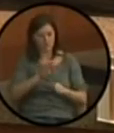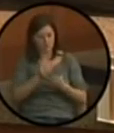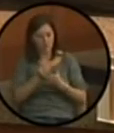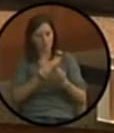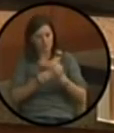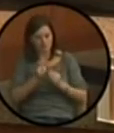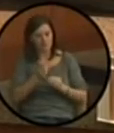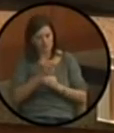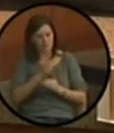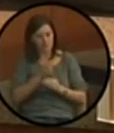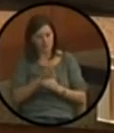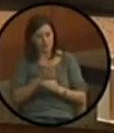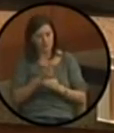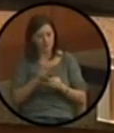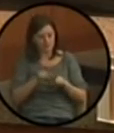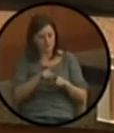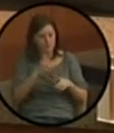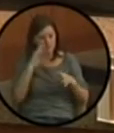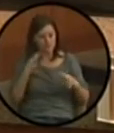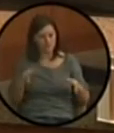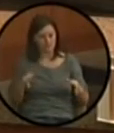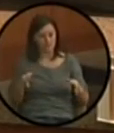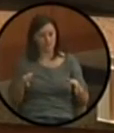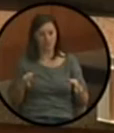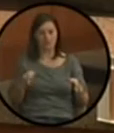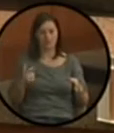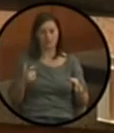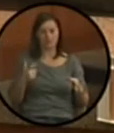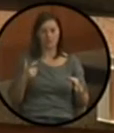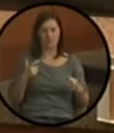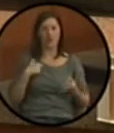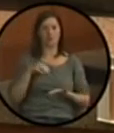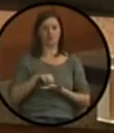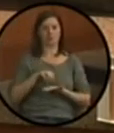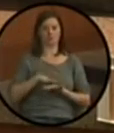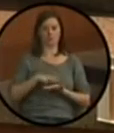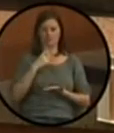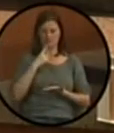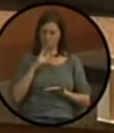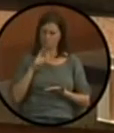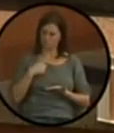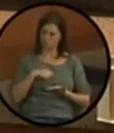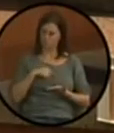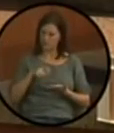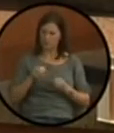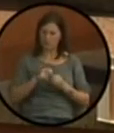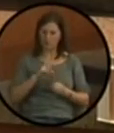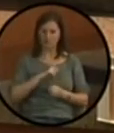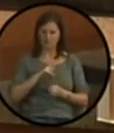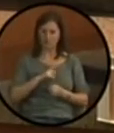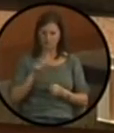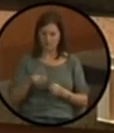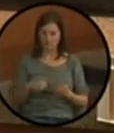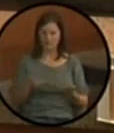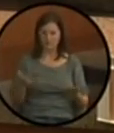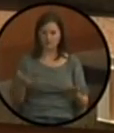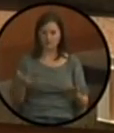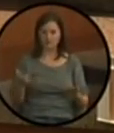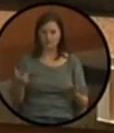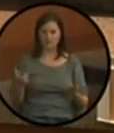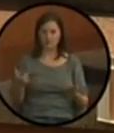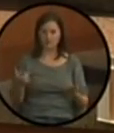know, as you see fit. I mean, I was on record as saying I thought we needed more police officers, and you know, it's just